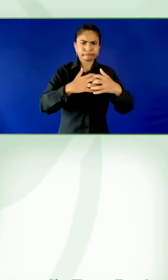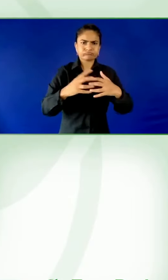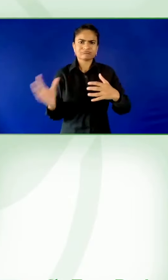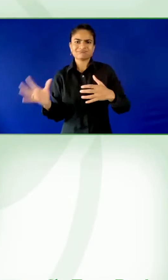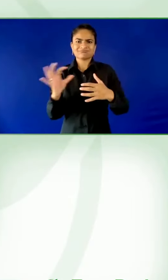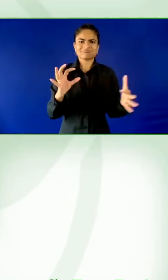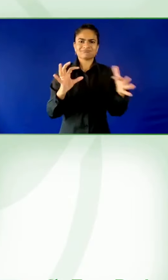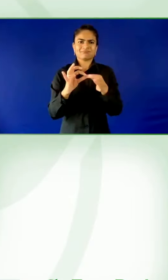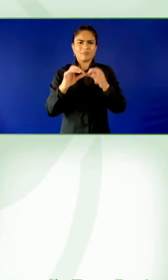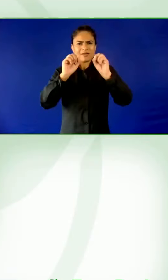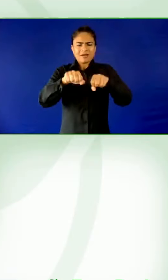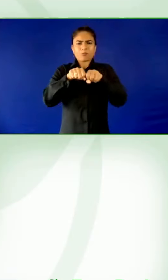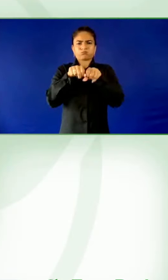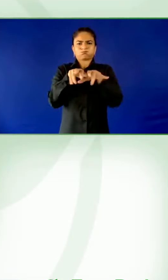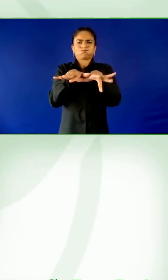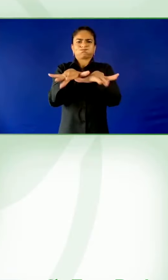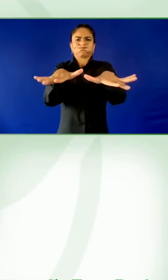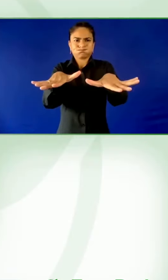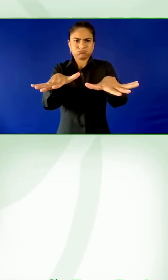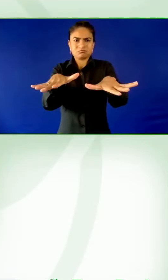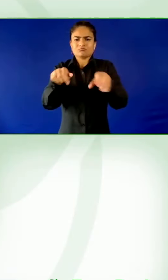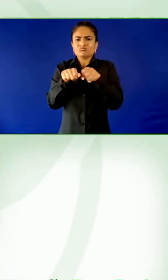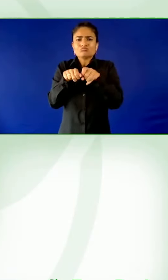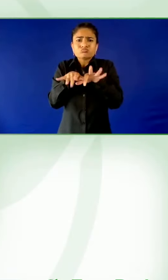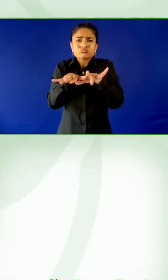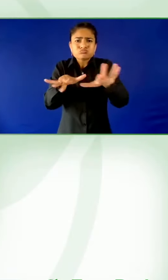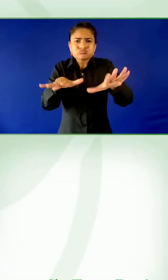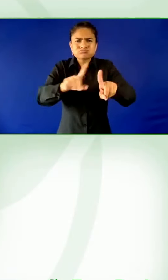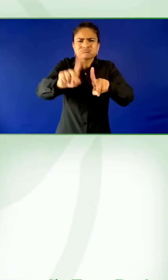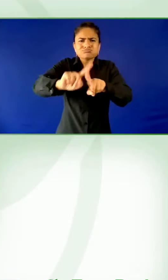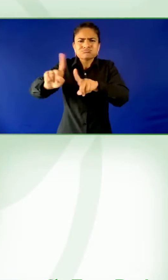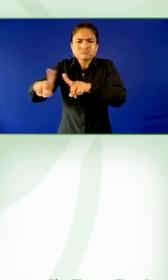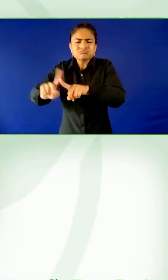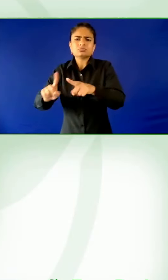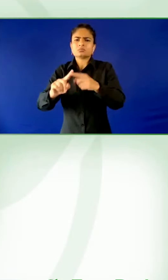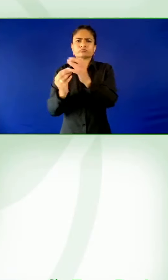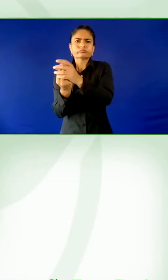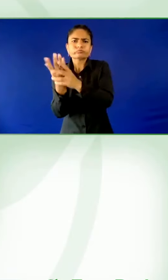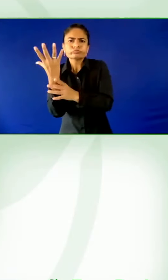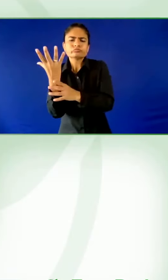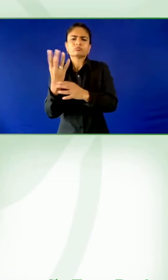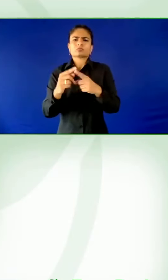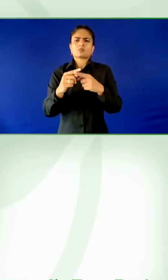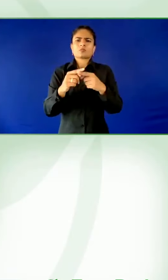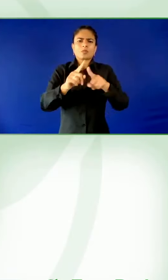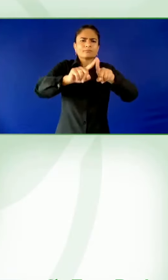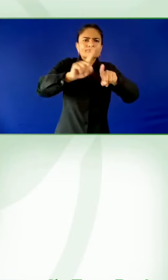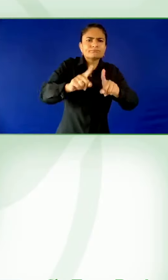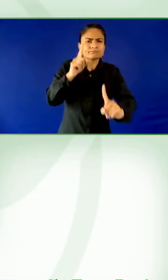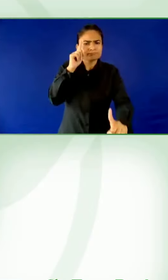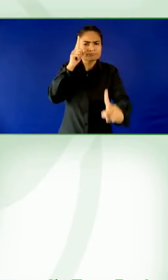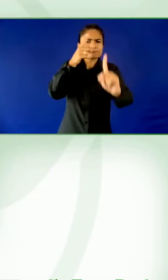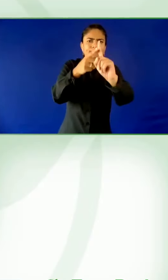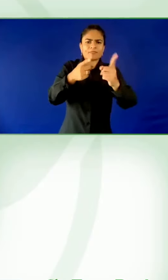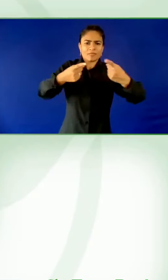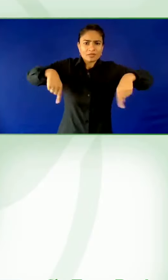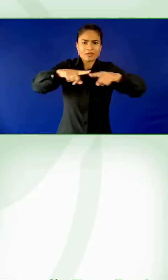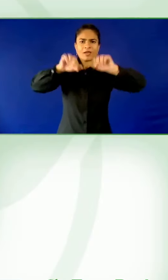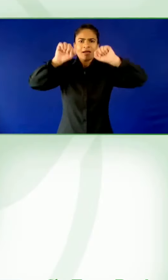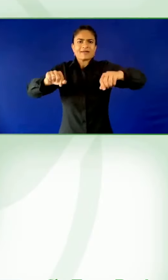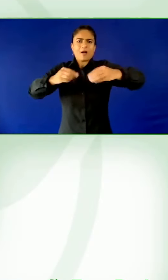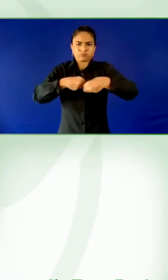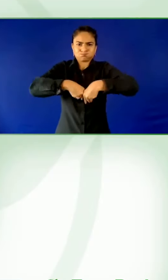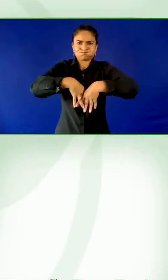paramount of importance. And for that, if we reverse the thing, that